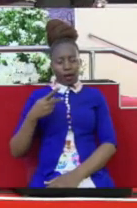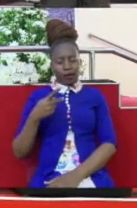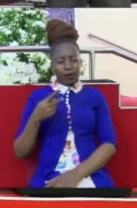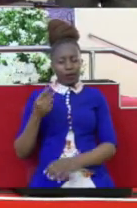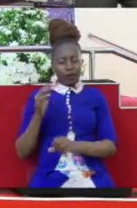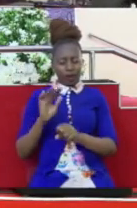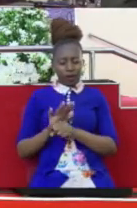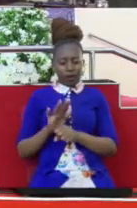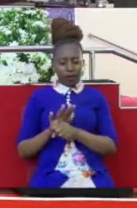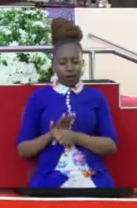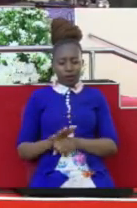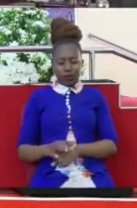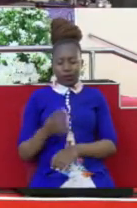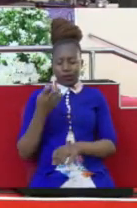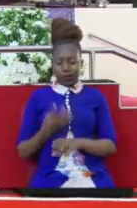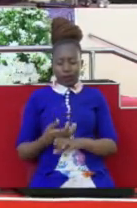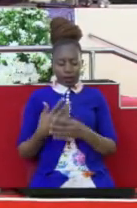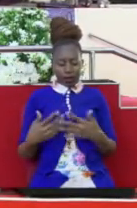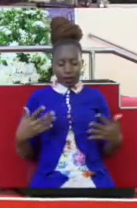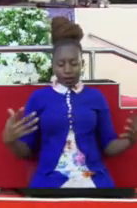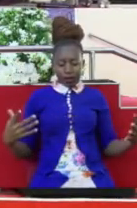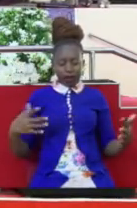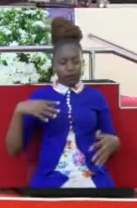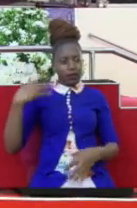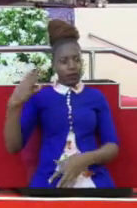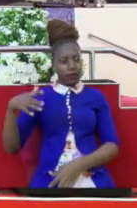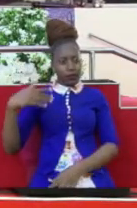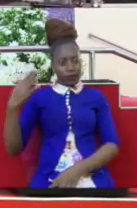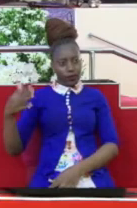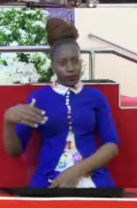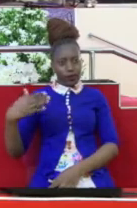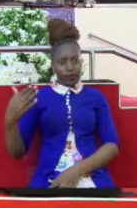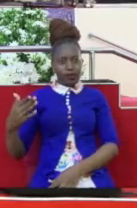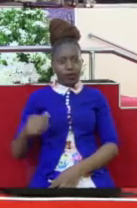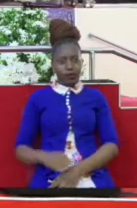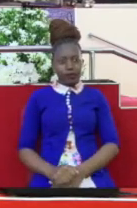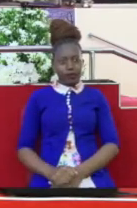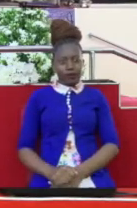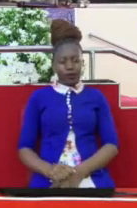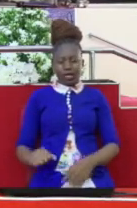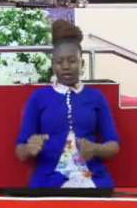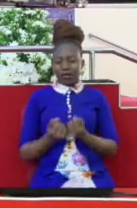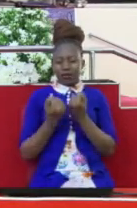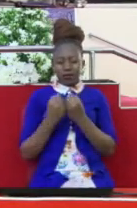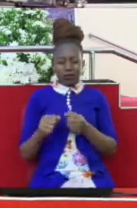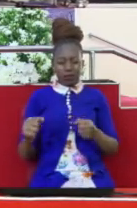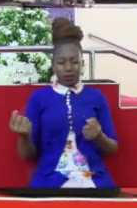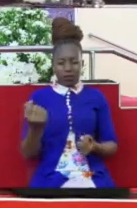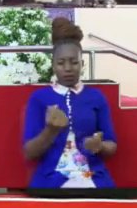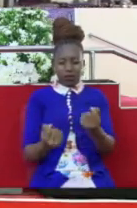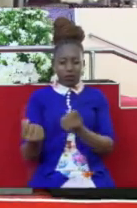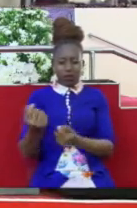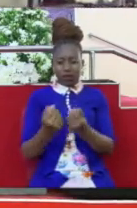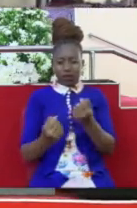sana. Every day. Kila siku. You just can't drive down the road. Hauwezi tuendesha gari kwa barabara hivyo. Without seeing